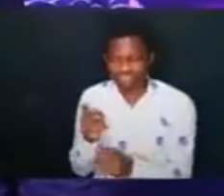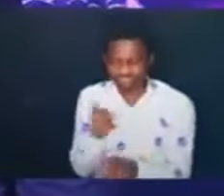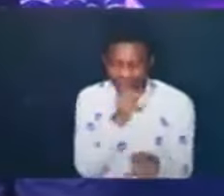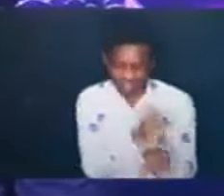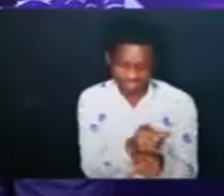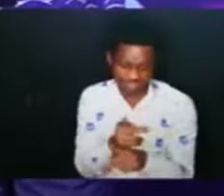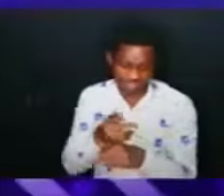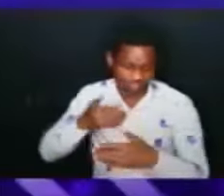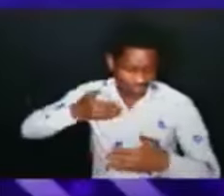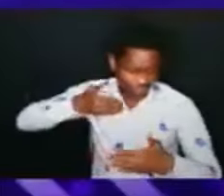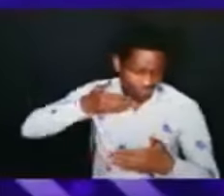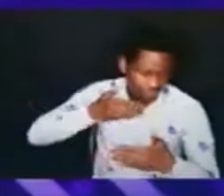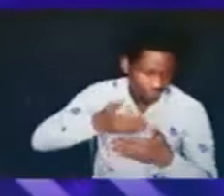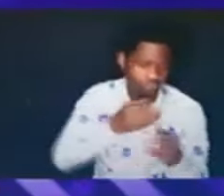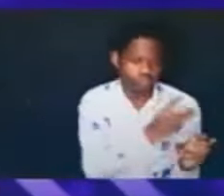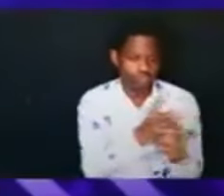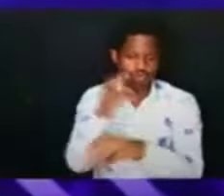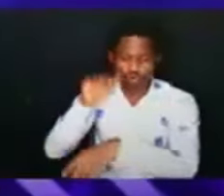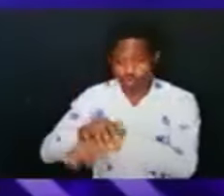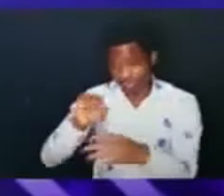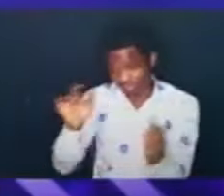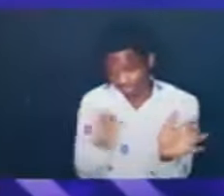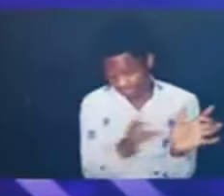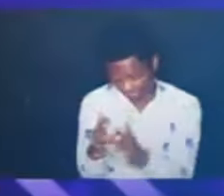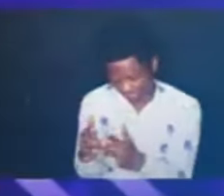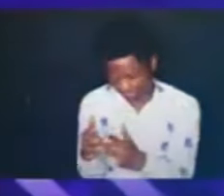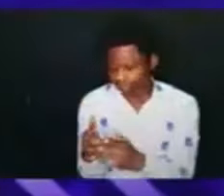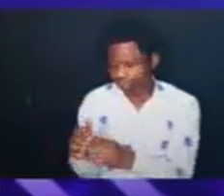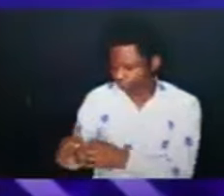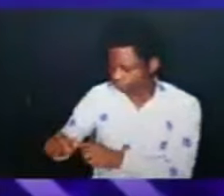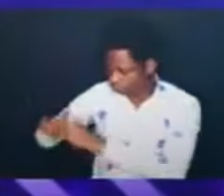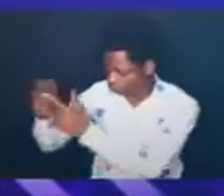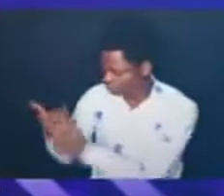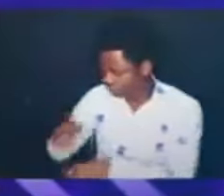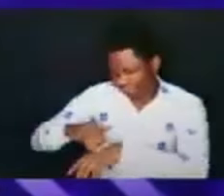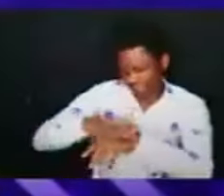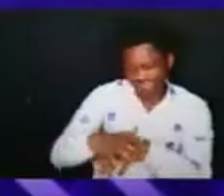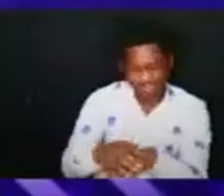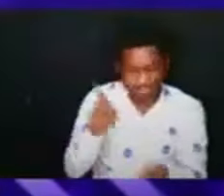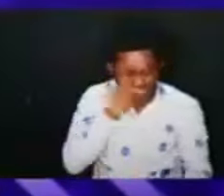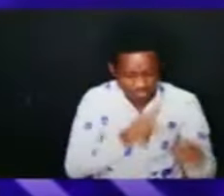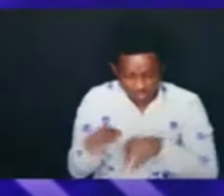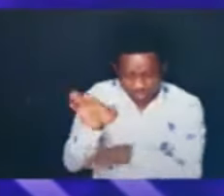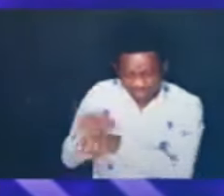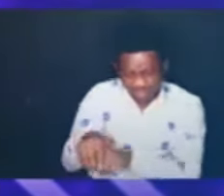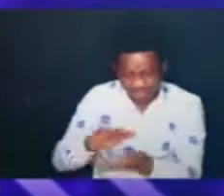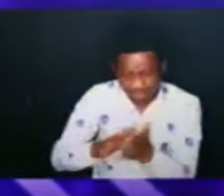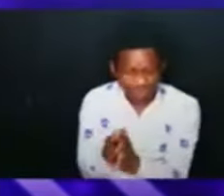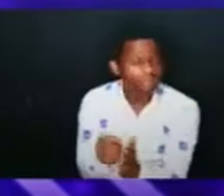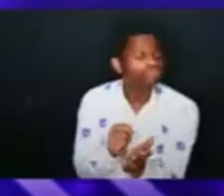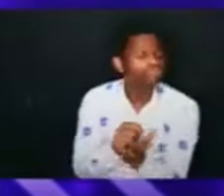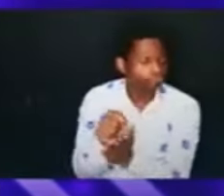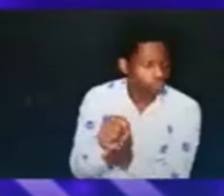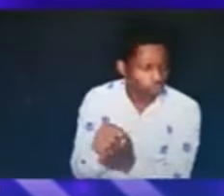him, that is on Jesus, they sent spies who pretended to be sincere. They